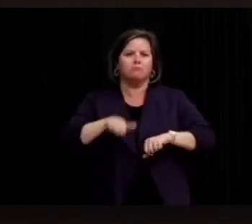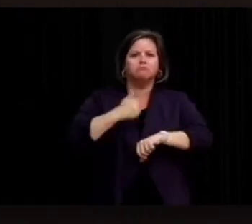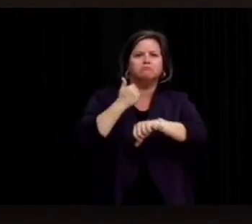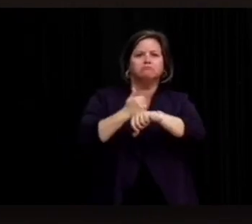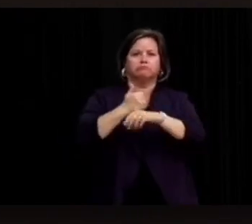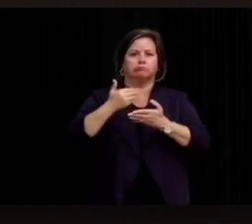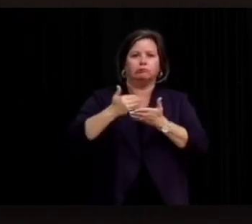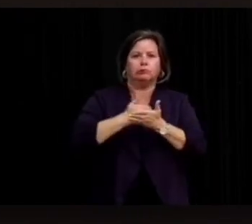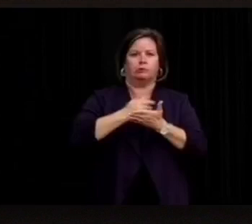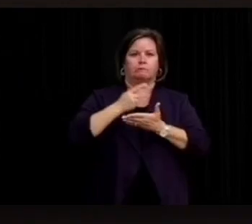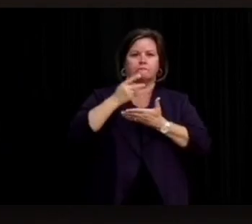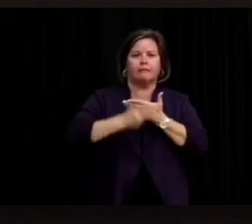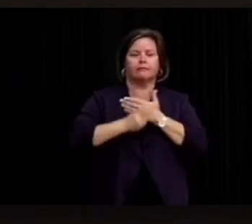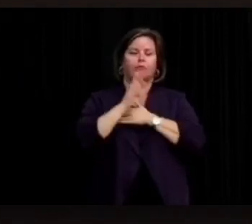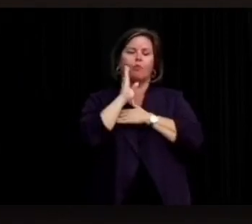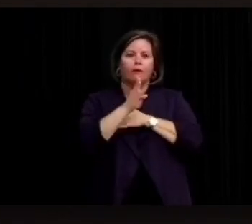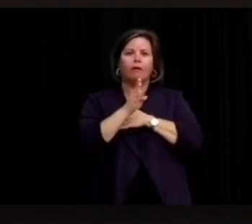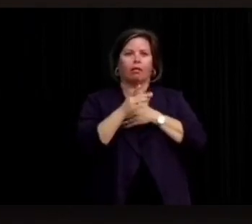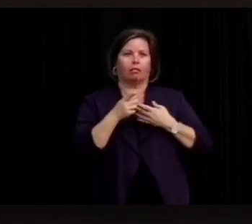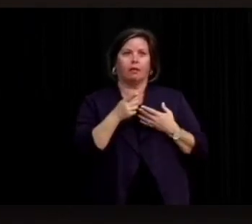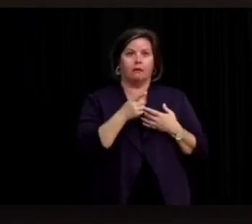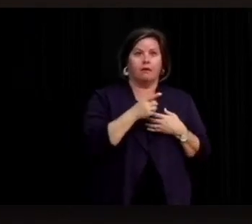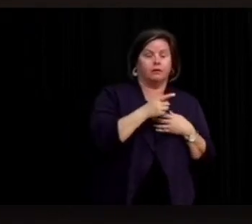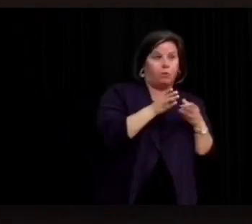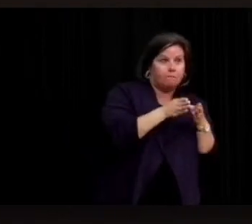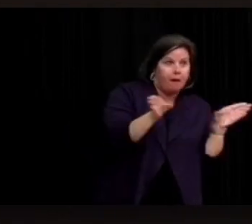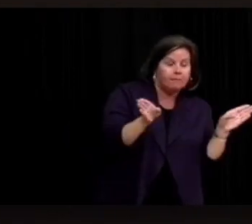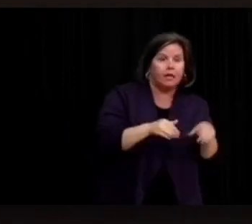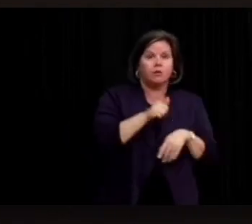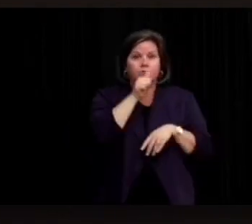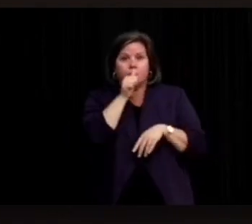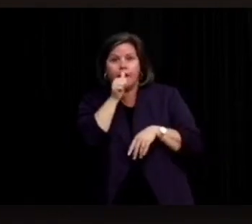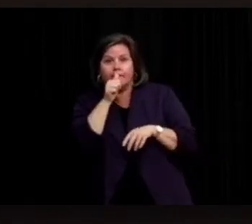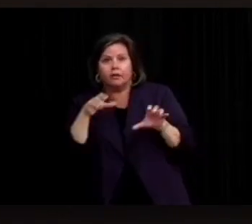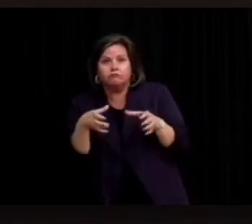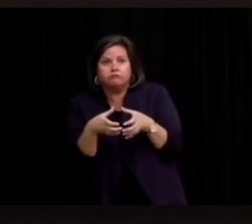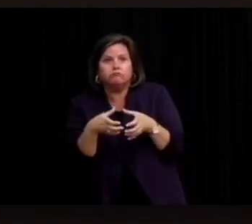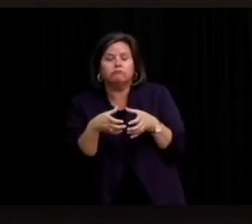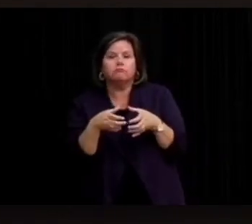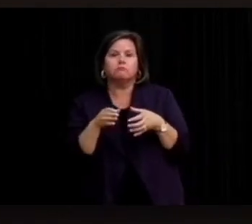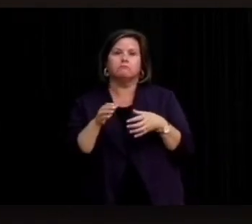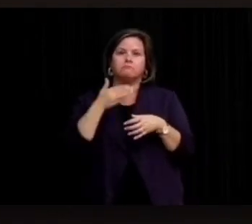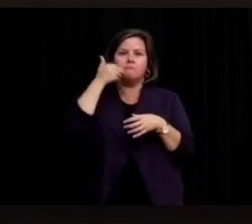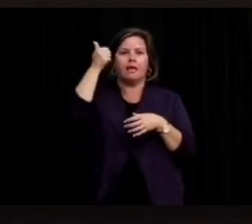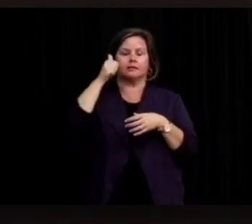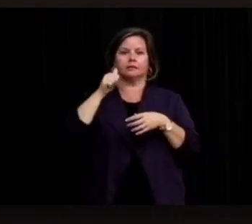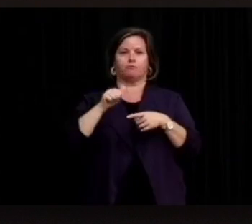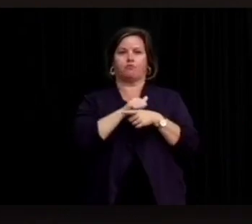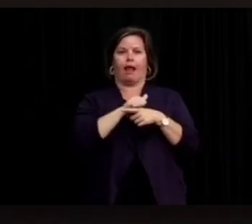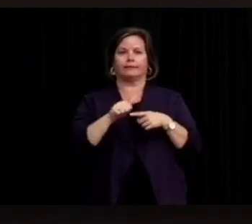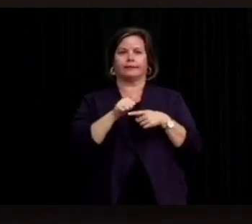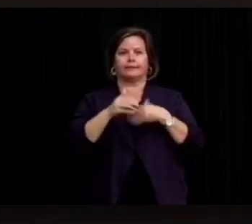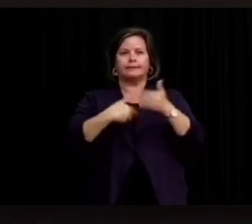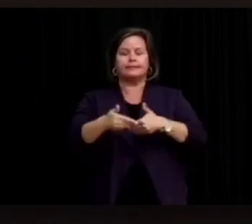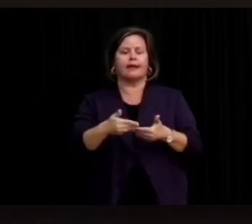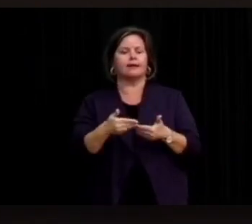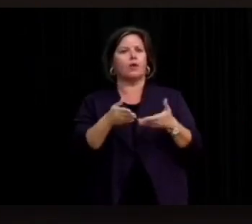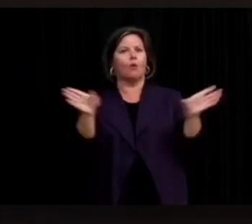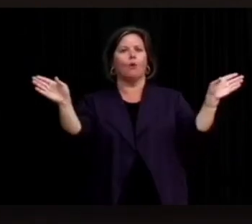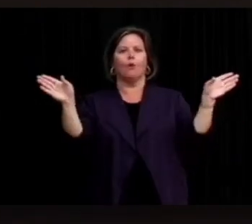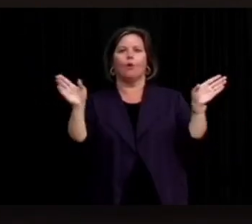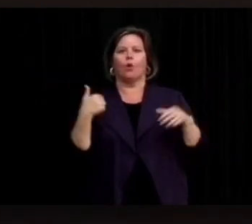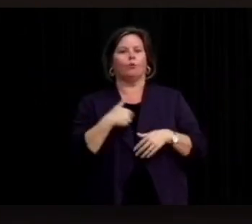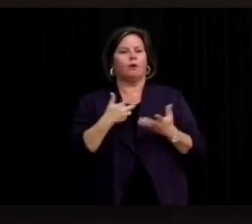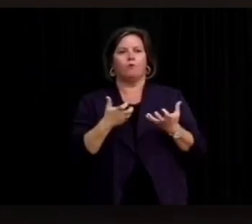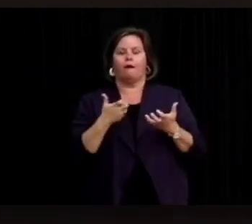both in the public and private sectors. The best practices are not widespread. We want to make sure that everyone embraces those